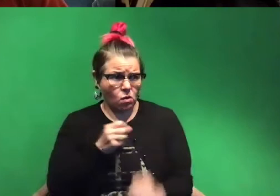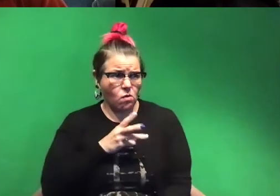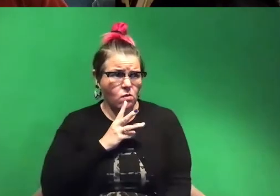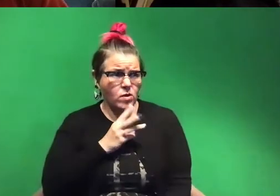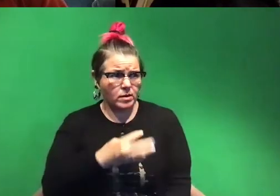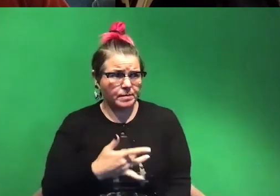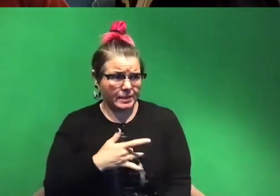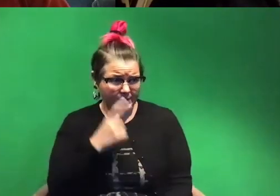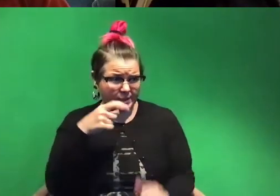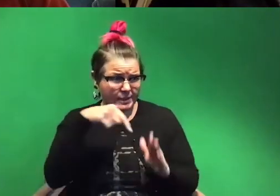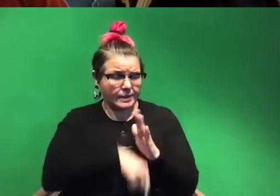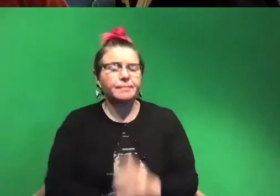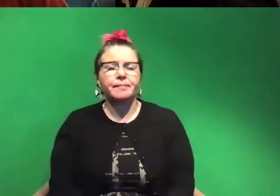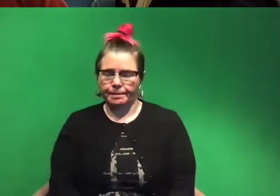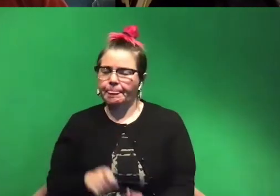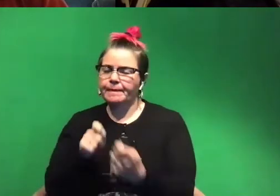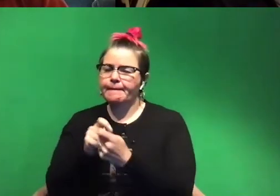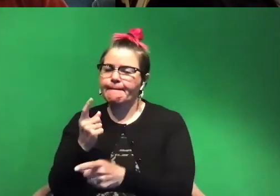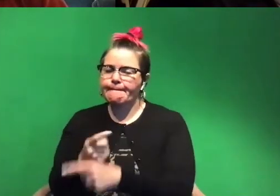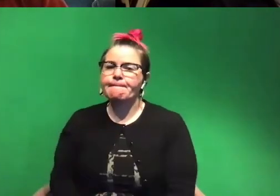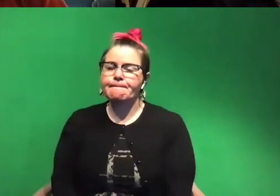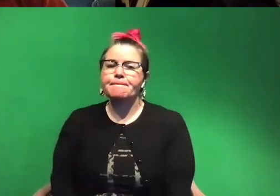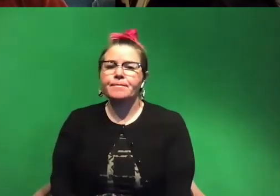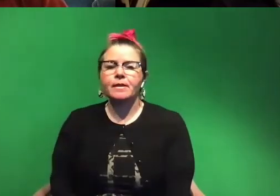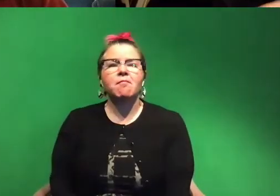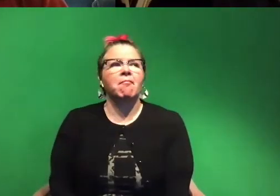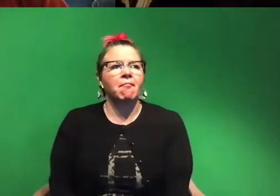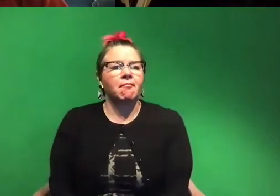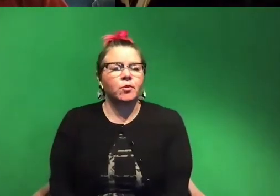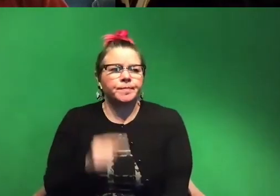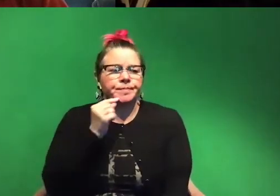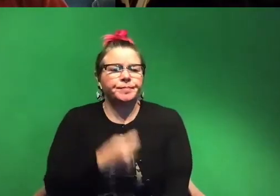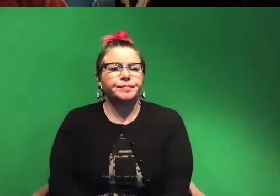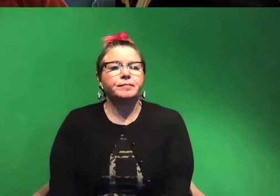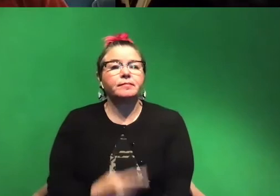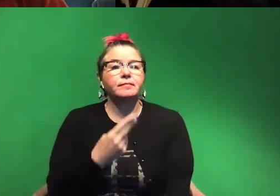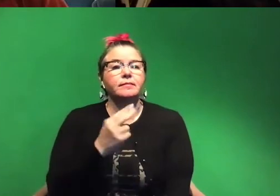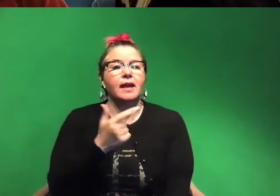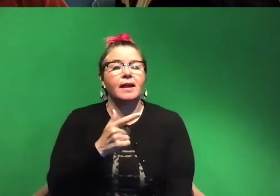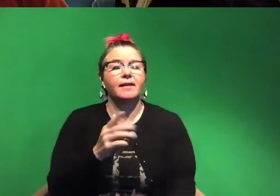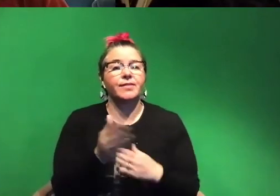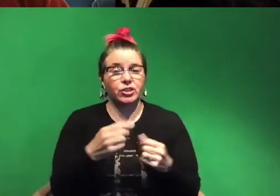deep? Yeah, exactly. Cool. Can hagfish be kept as a pet?